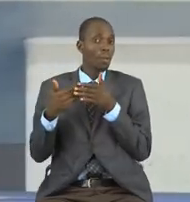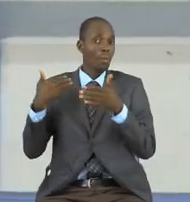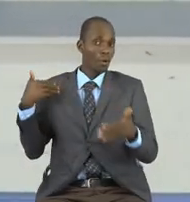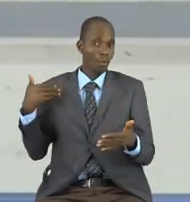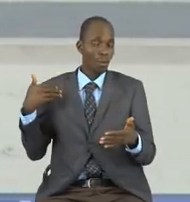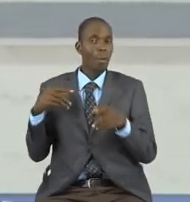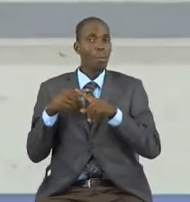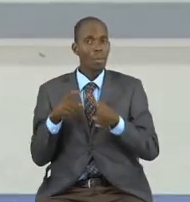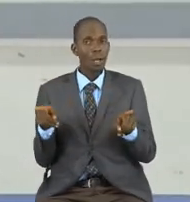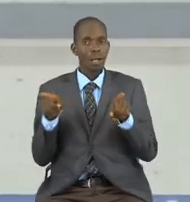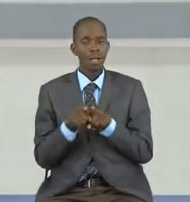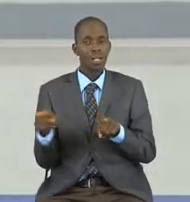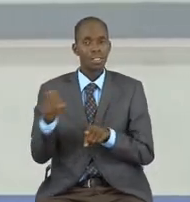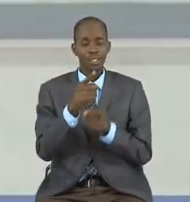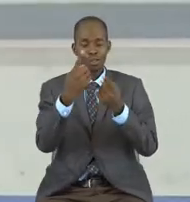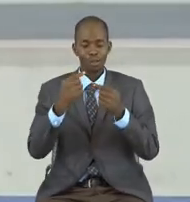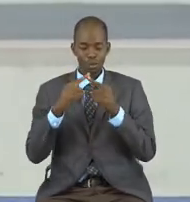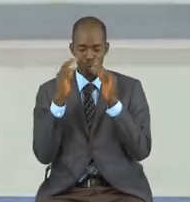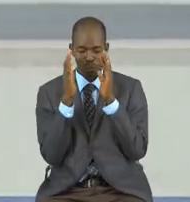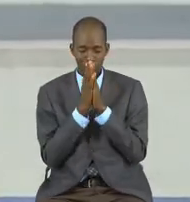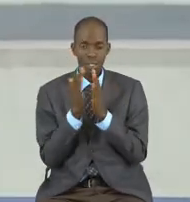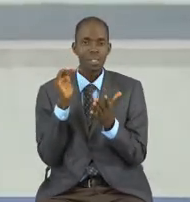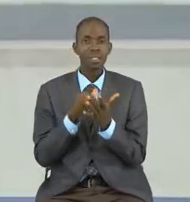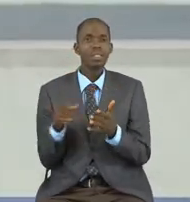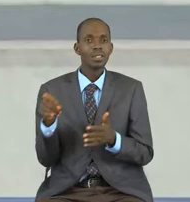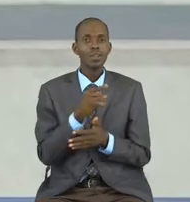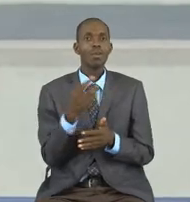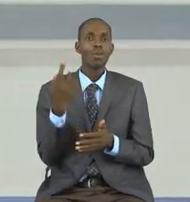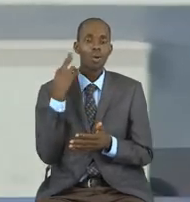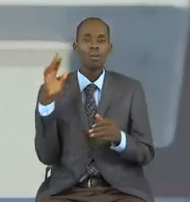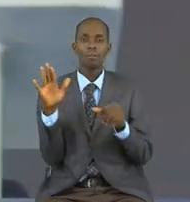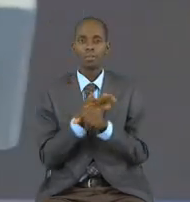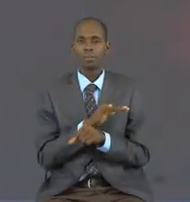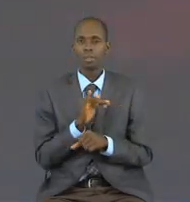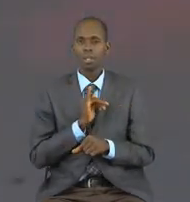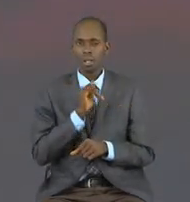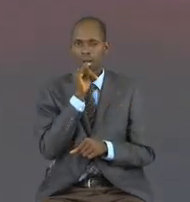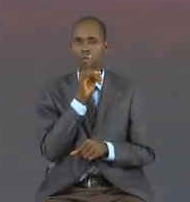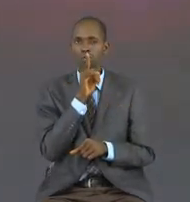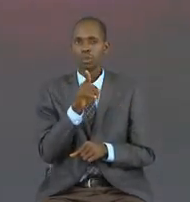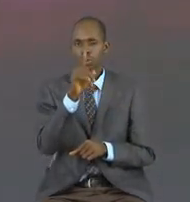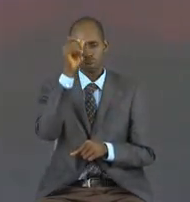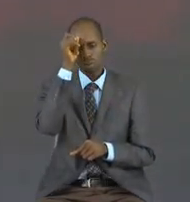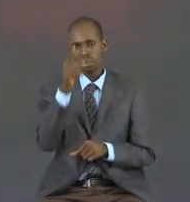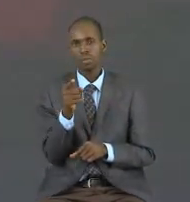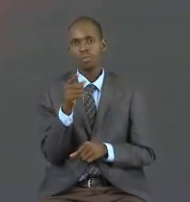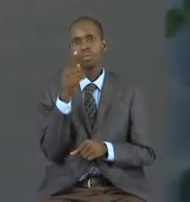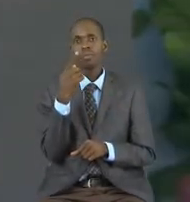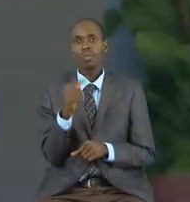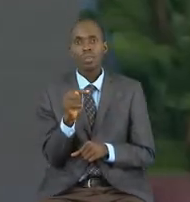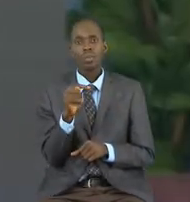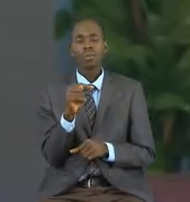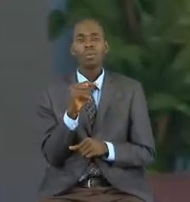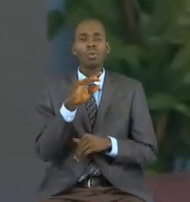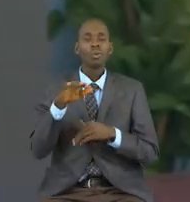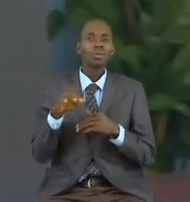to pray again, they were filled. I'm sure you understand. You hold the phone in your